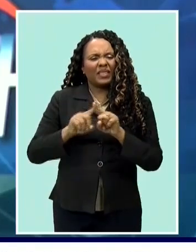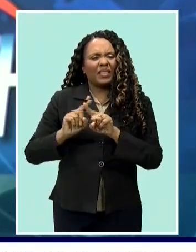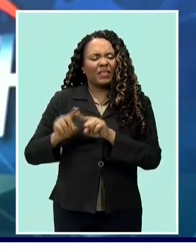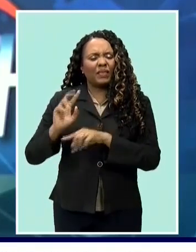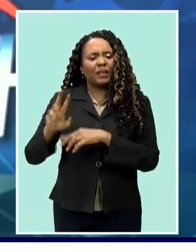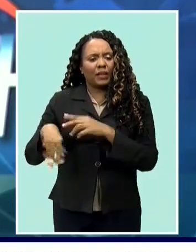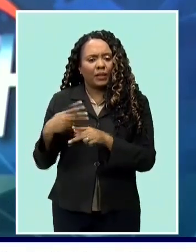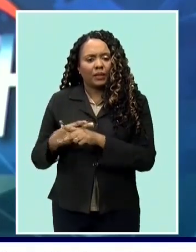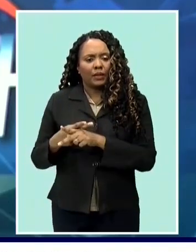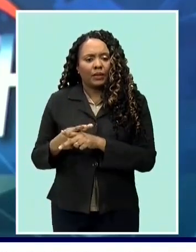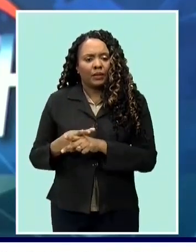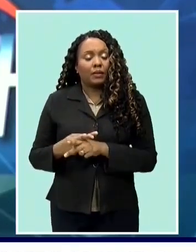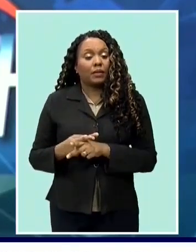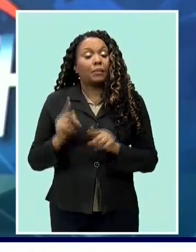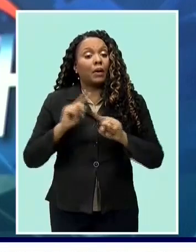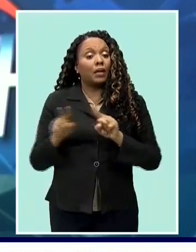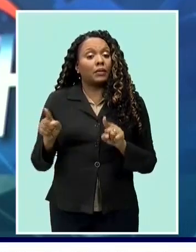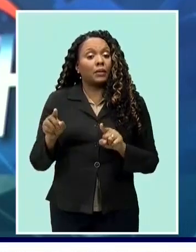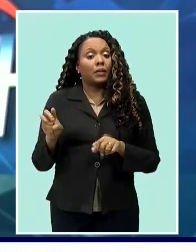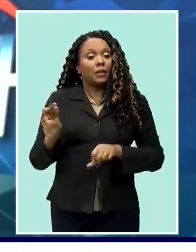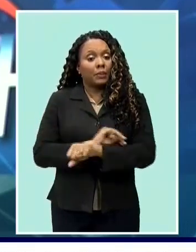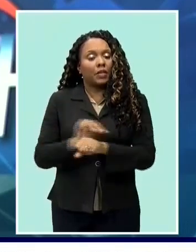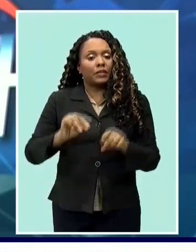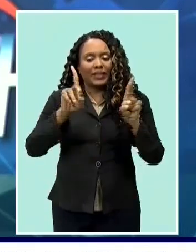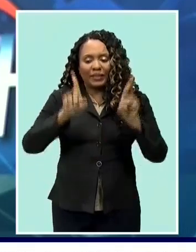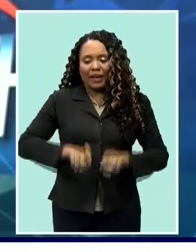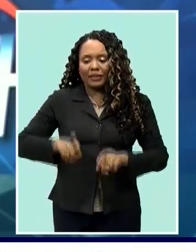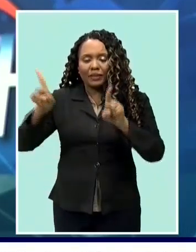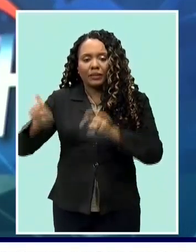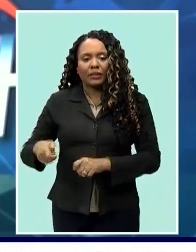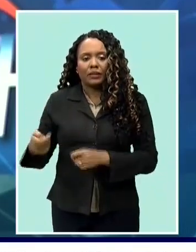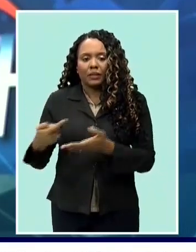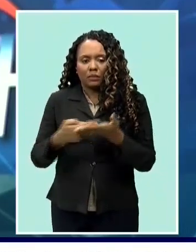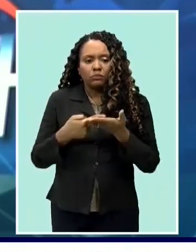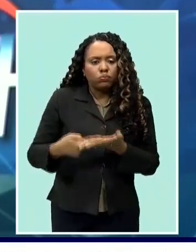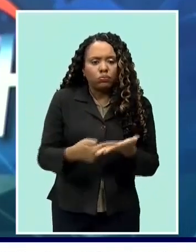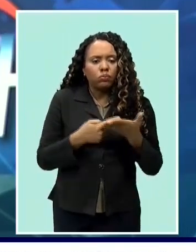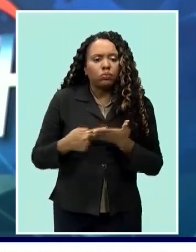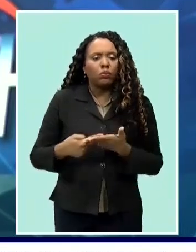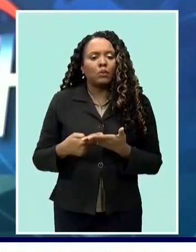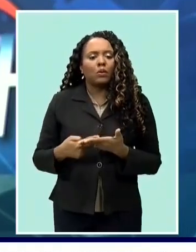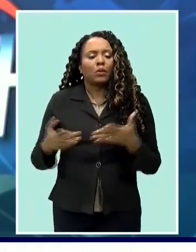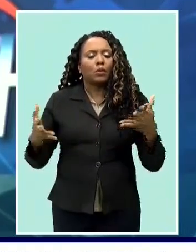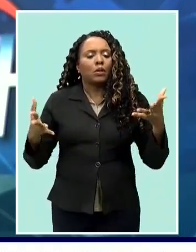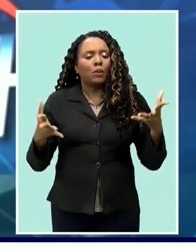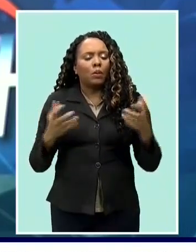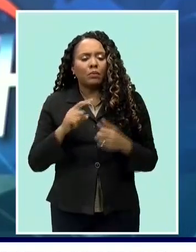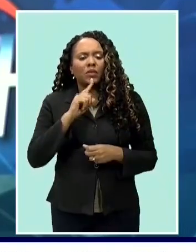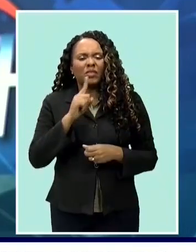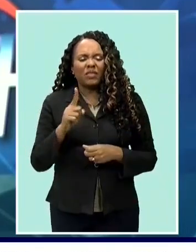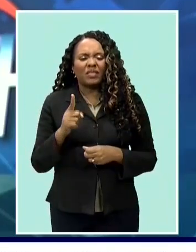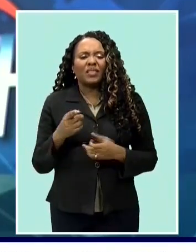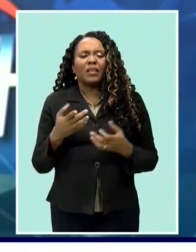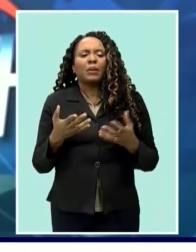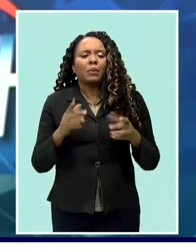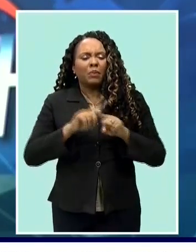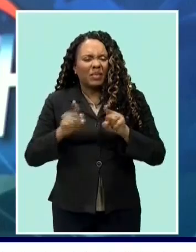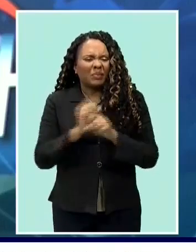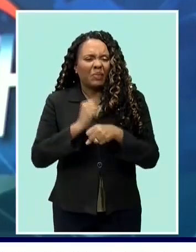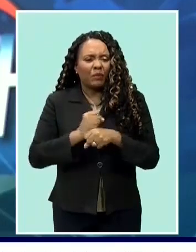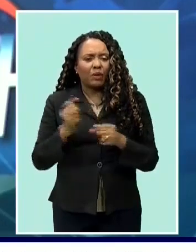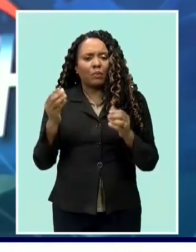carried out by his ministry, he says discussions have been held with suppliers to encourage them to source containers with lower